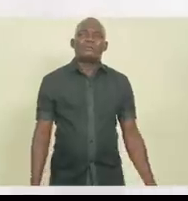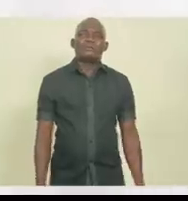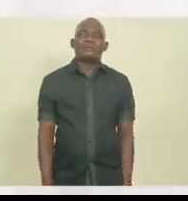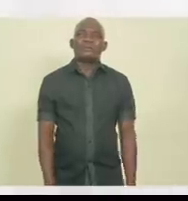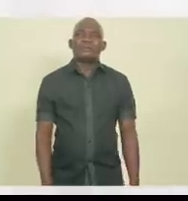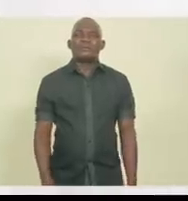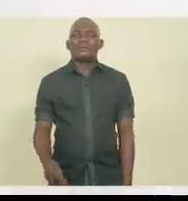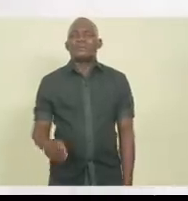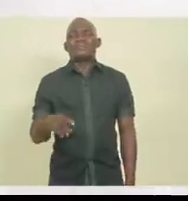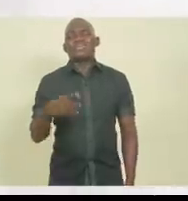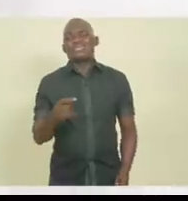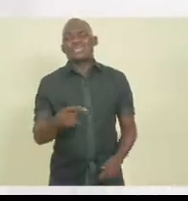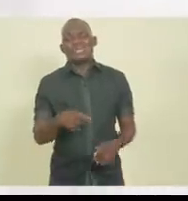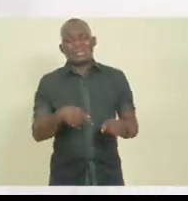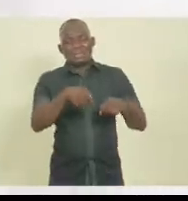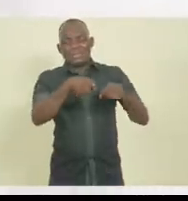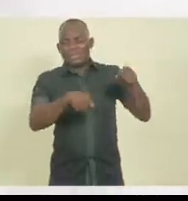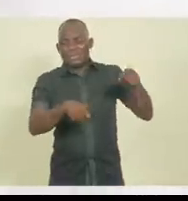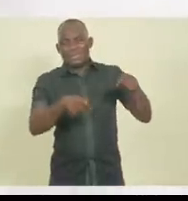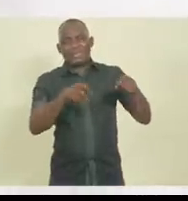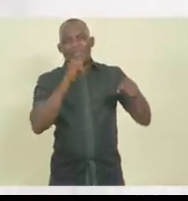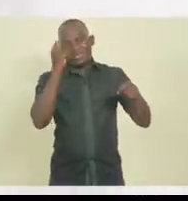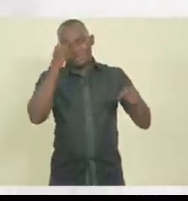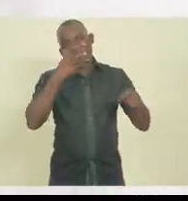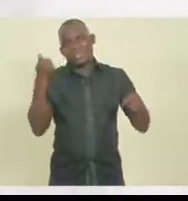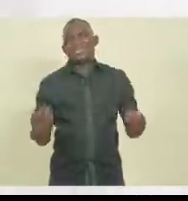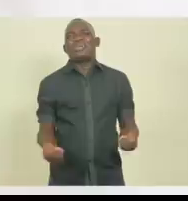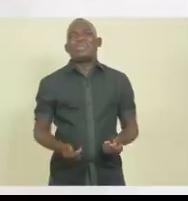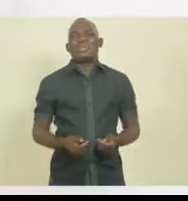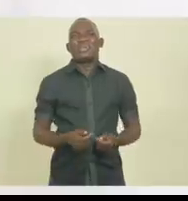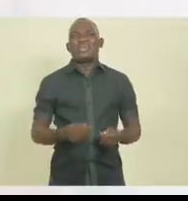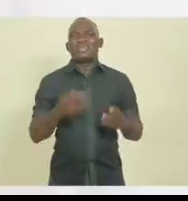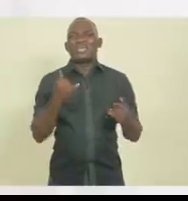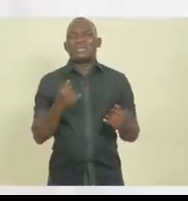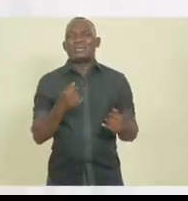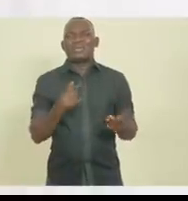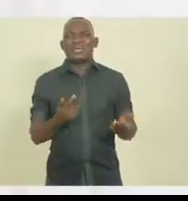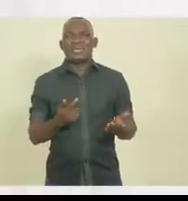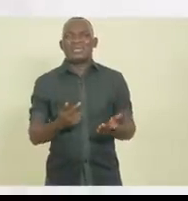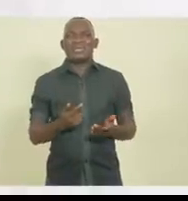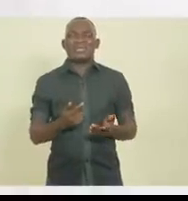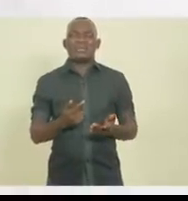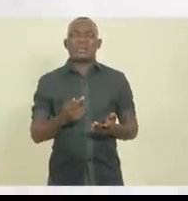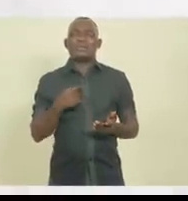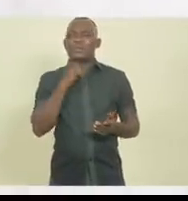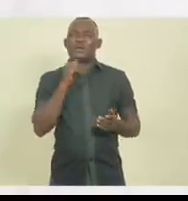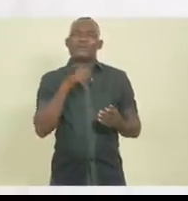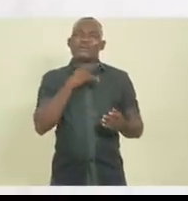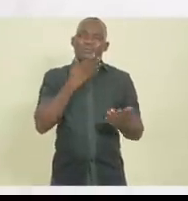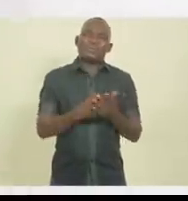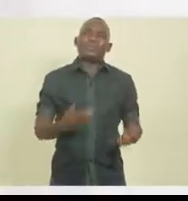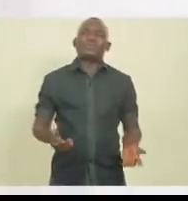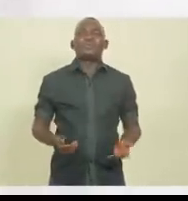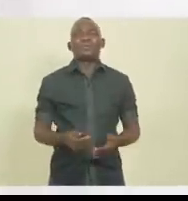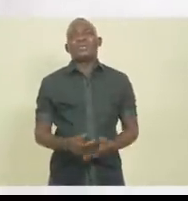Oh. I don't think you should open it. I don't think you should open it now. We're having fun. We're just having